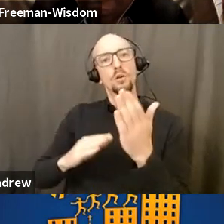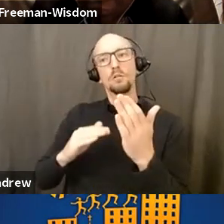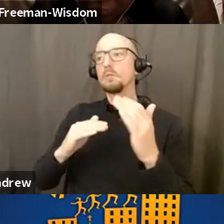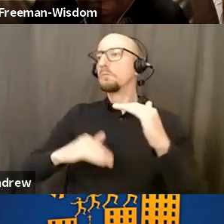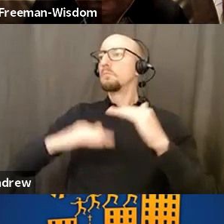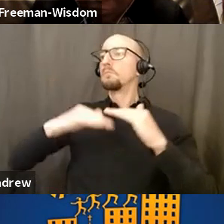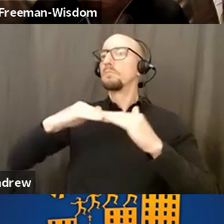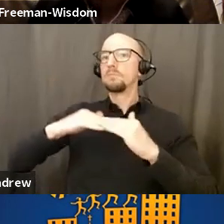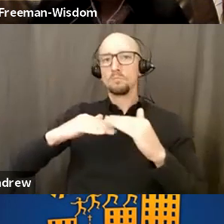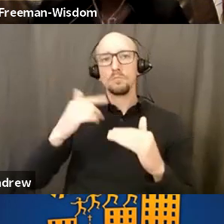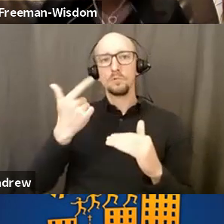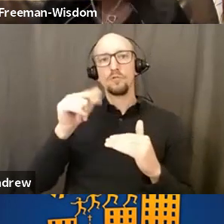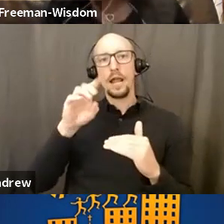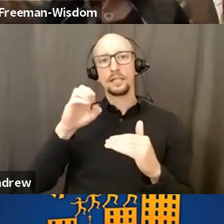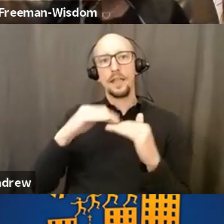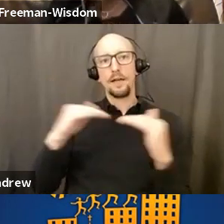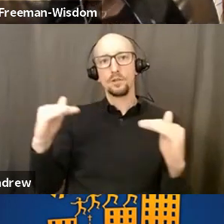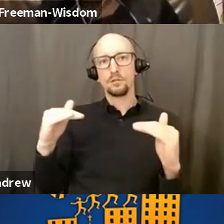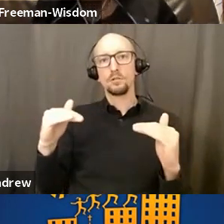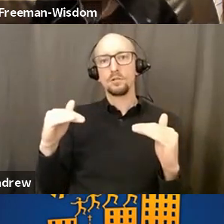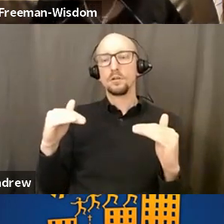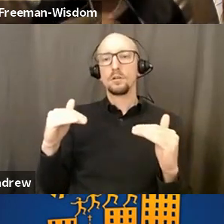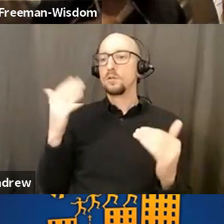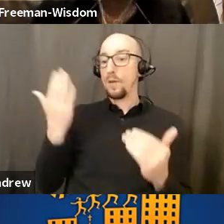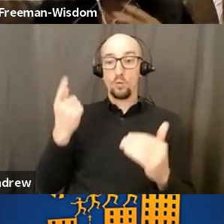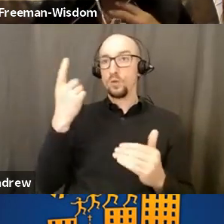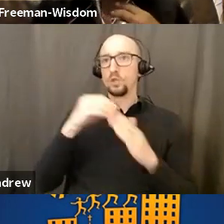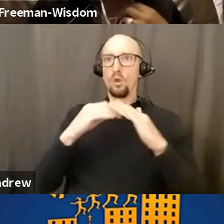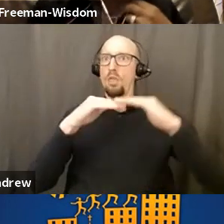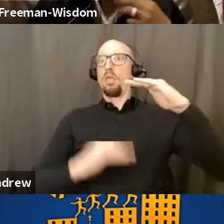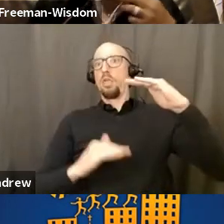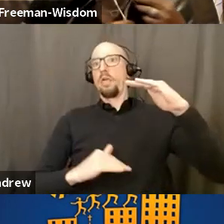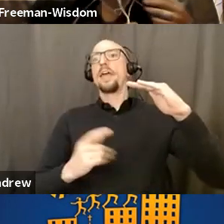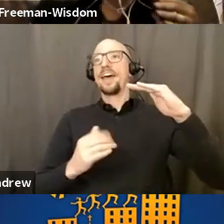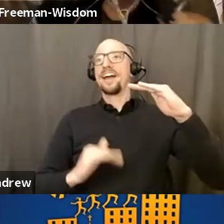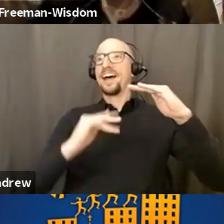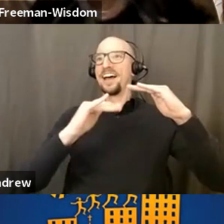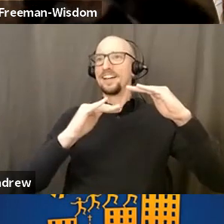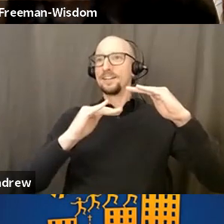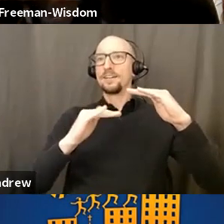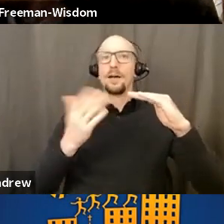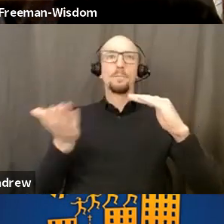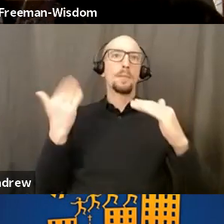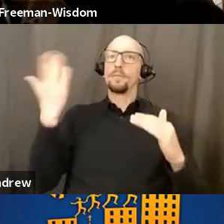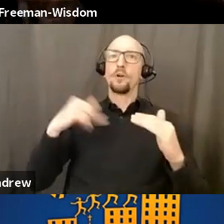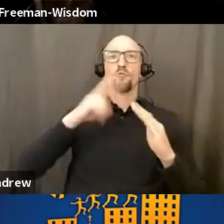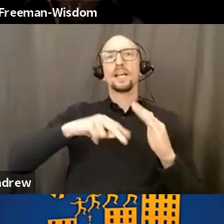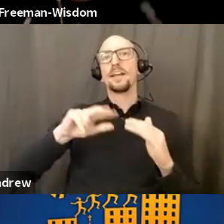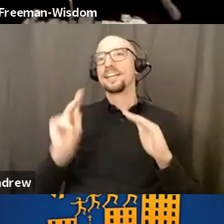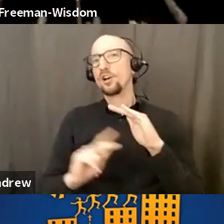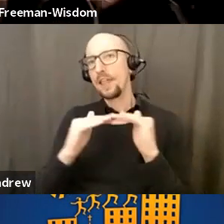student demonstrates, rapid growth between, reading at a kindergarten level and then reading at a 3rd grade